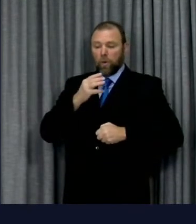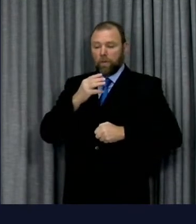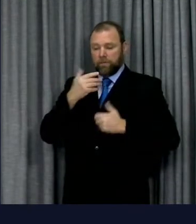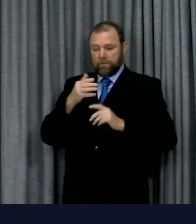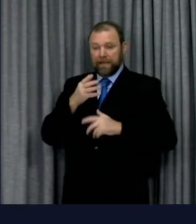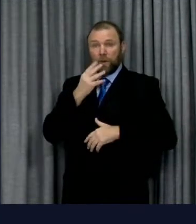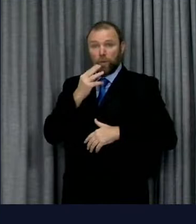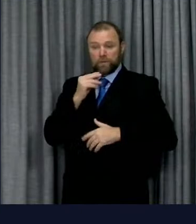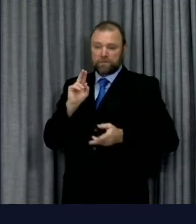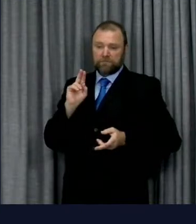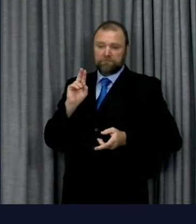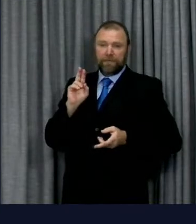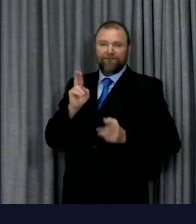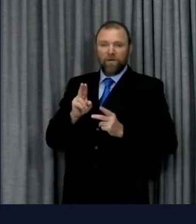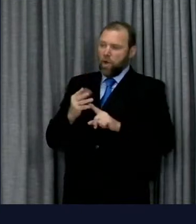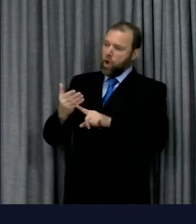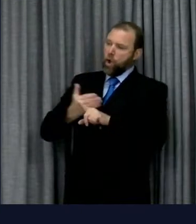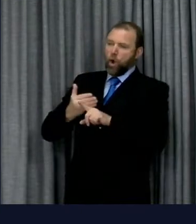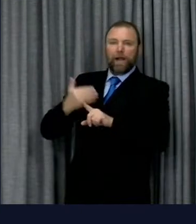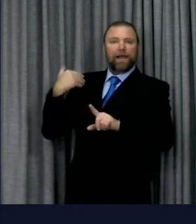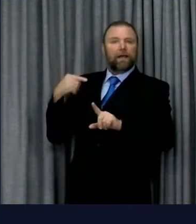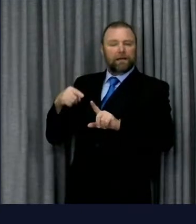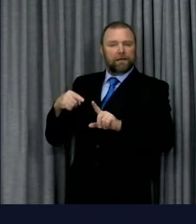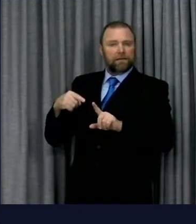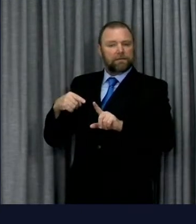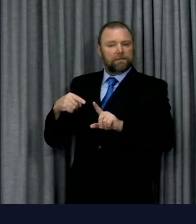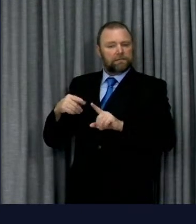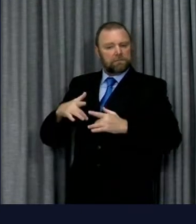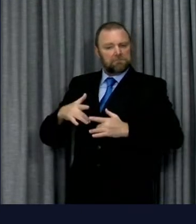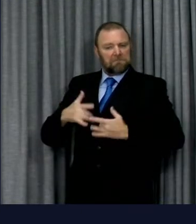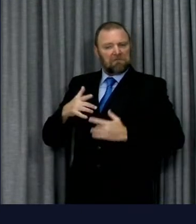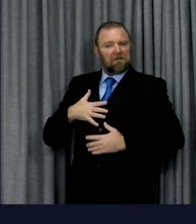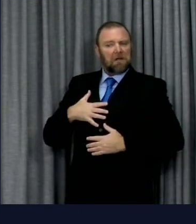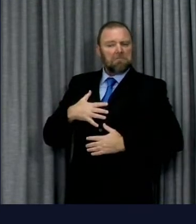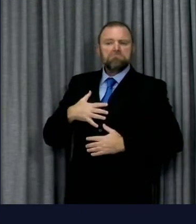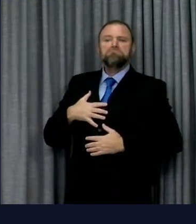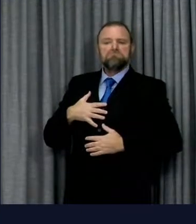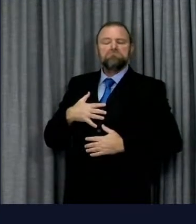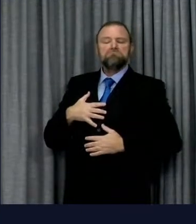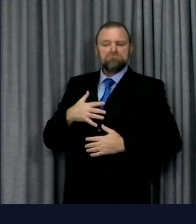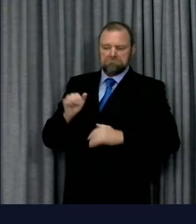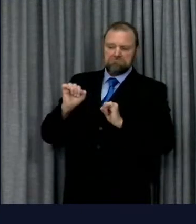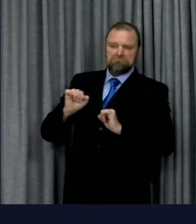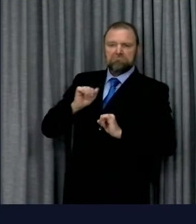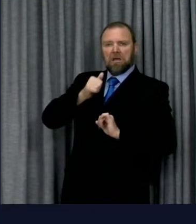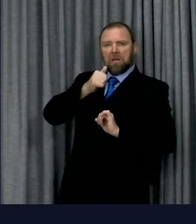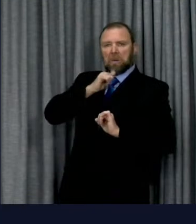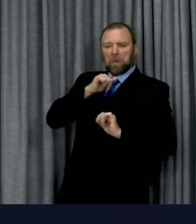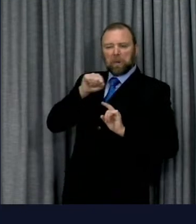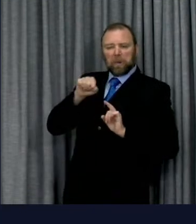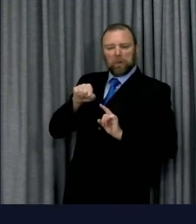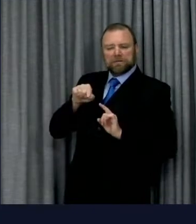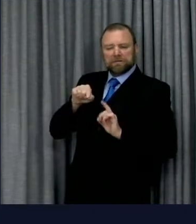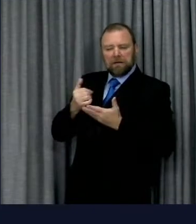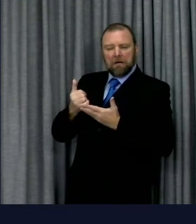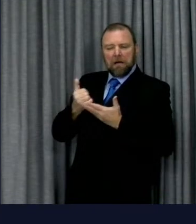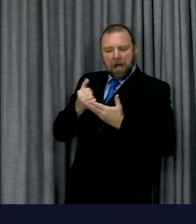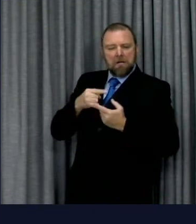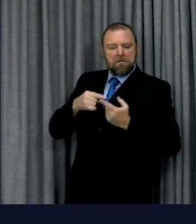fewer of them earlier in the pandemic when we didn't feel that their use was likely to contribute